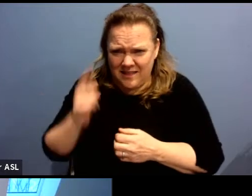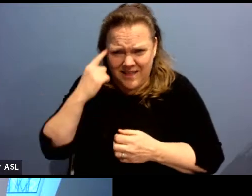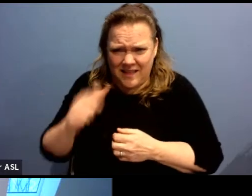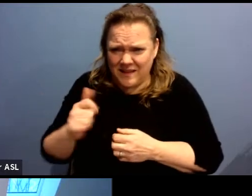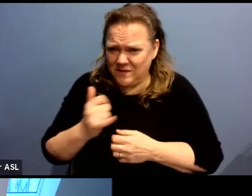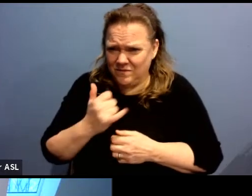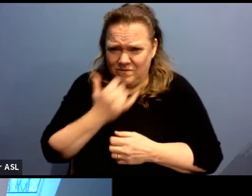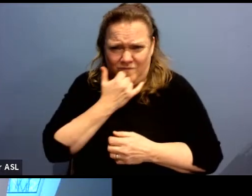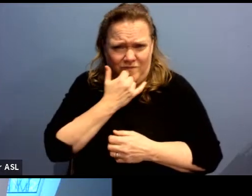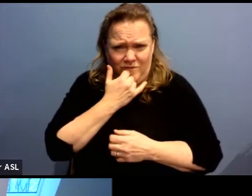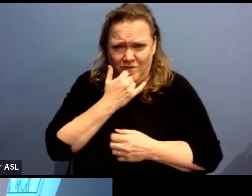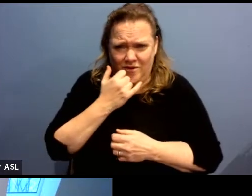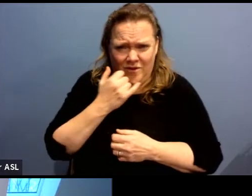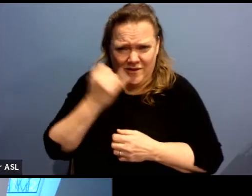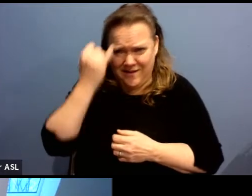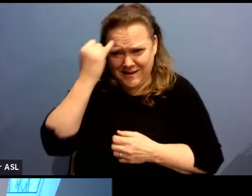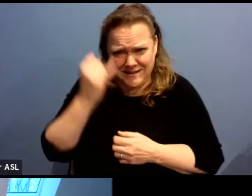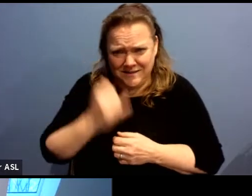that.